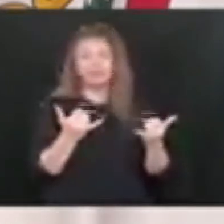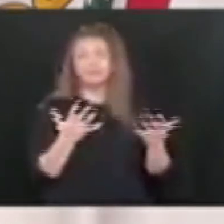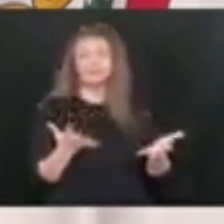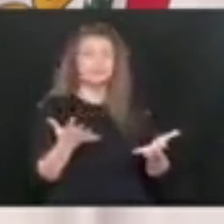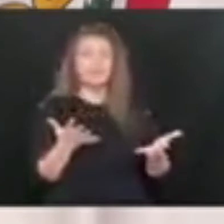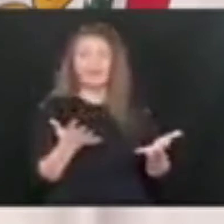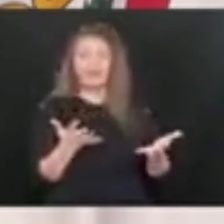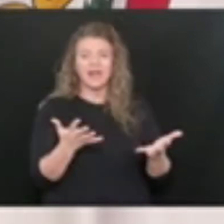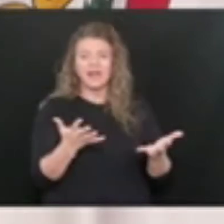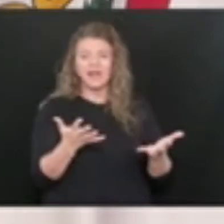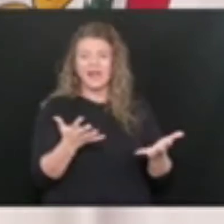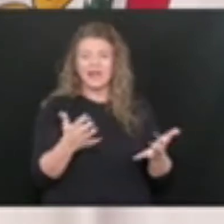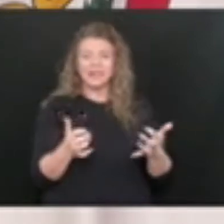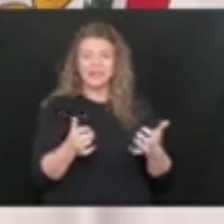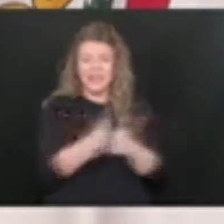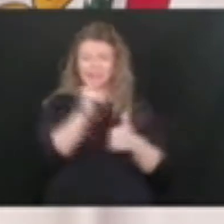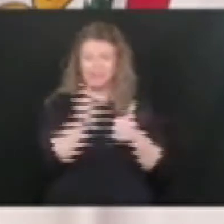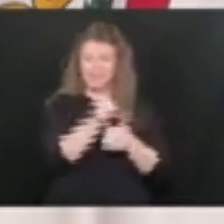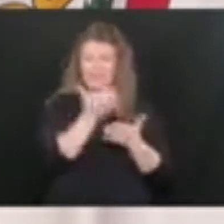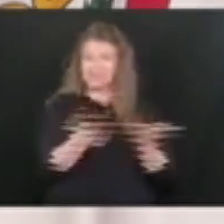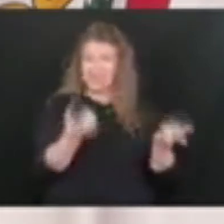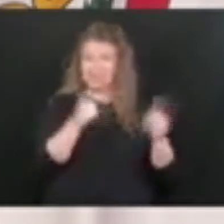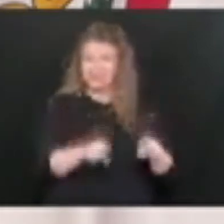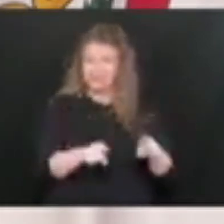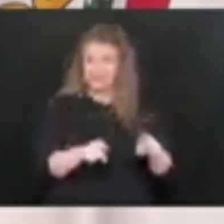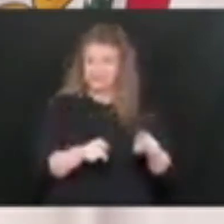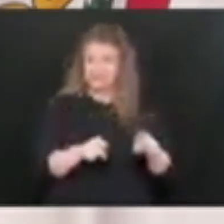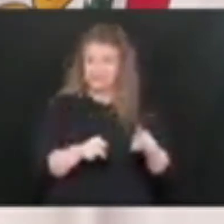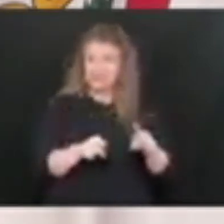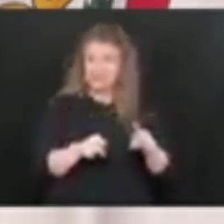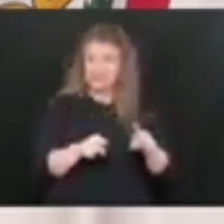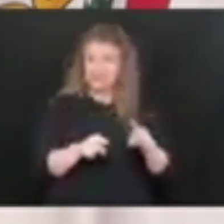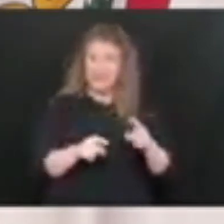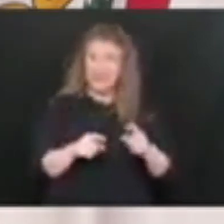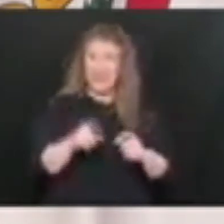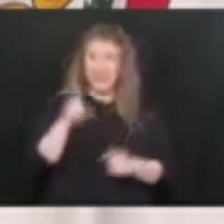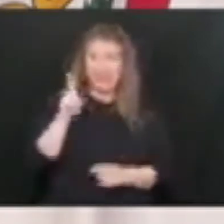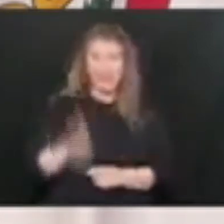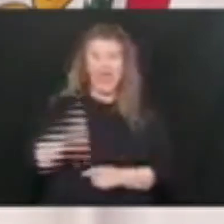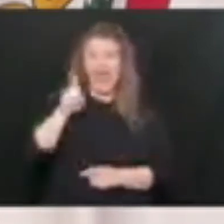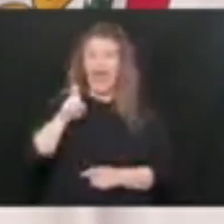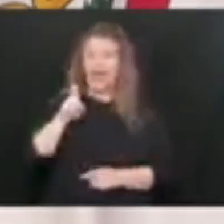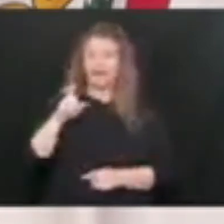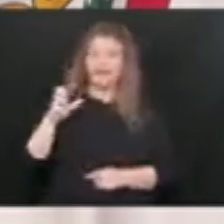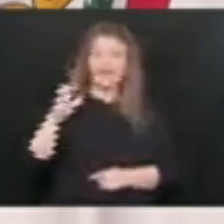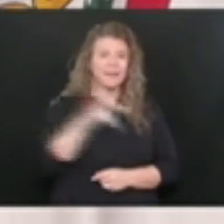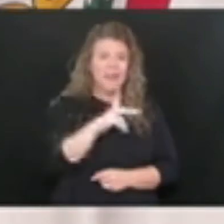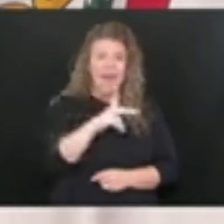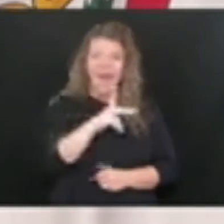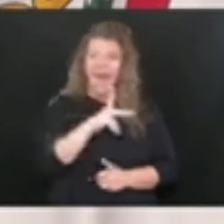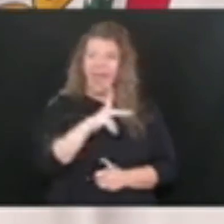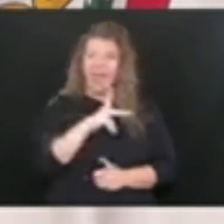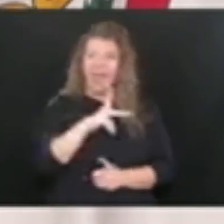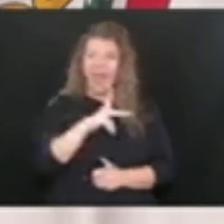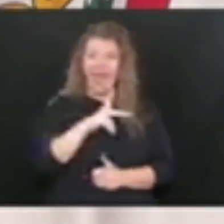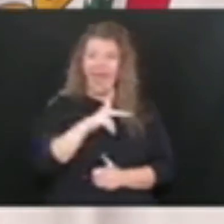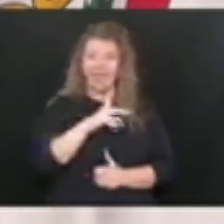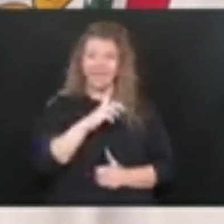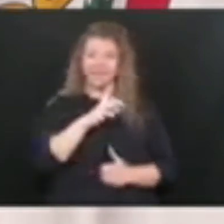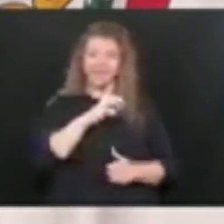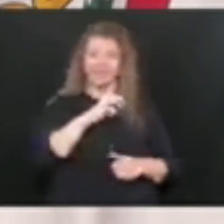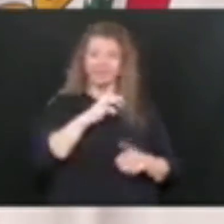we're on a dangerous edge. And absolutely, we've got to get back to, first and foremost, not